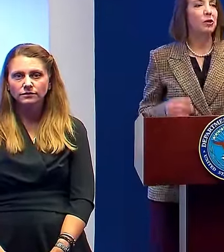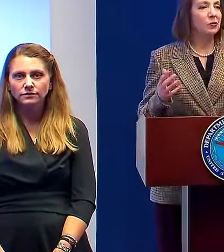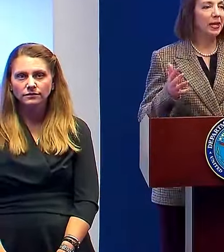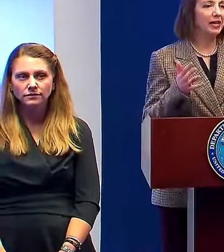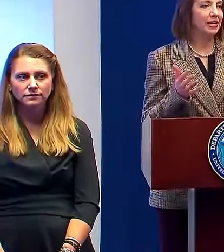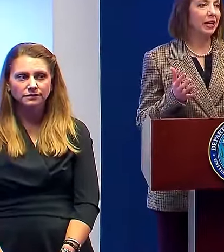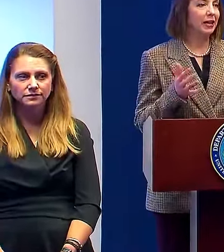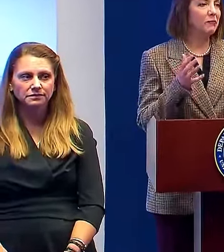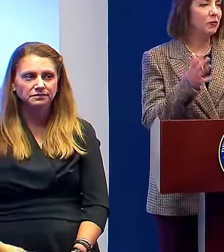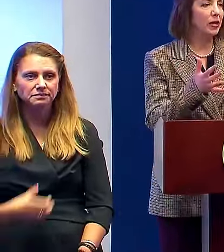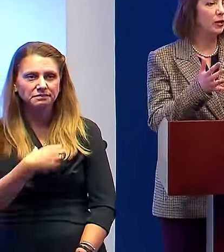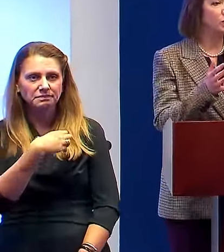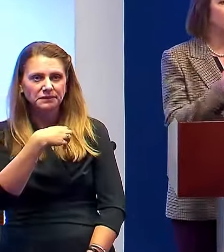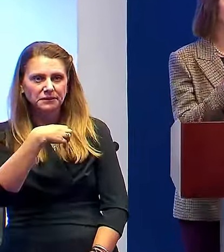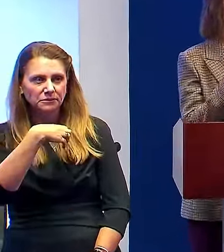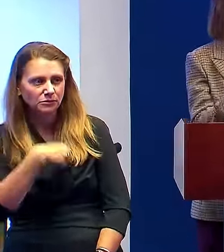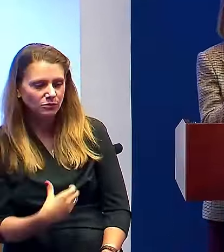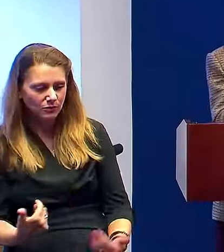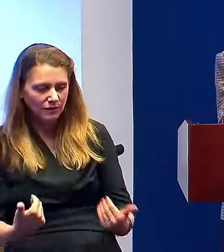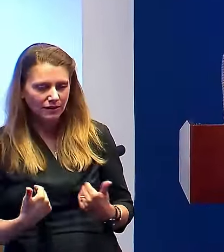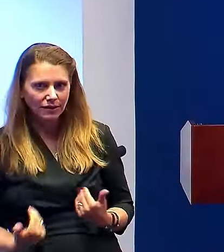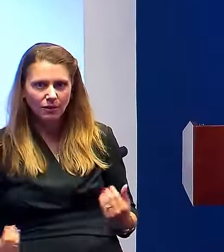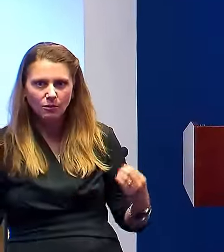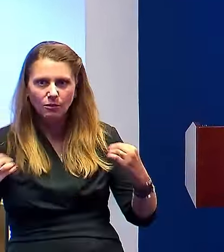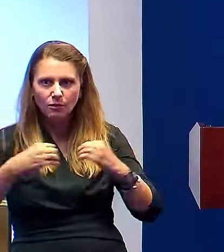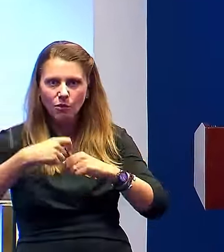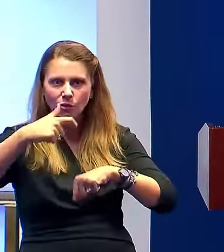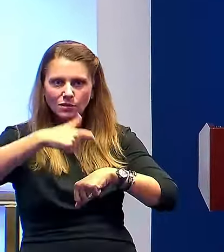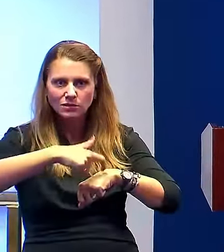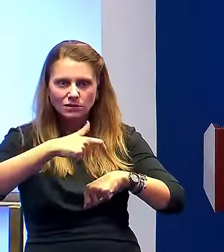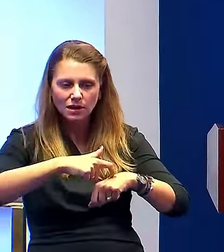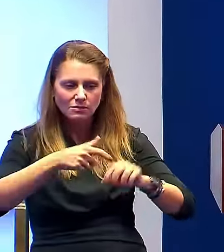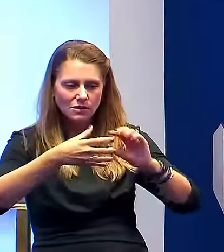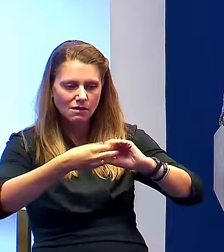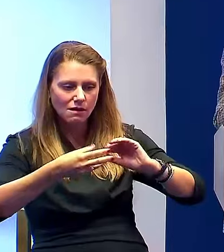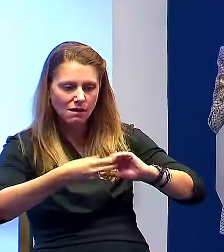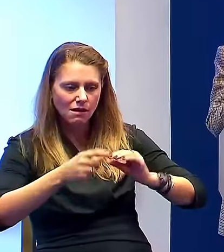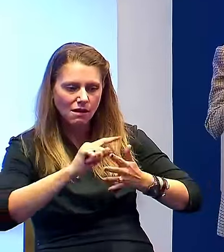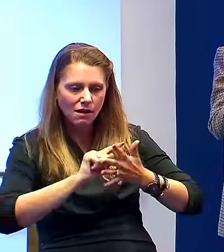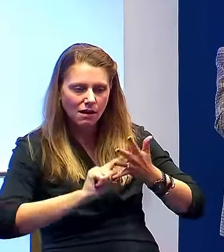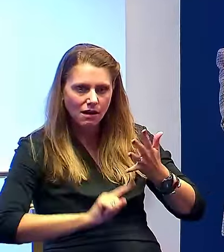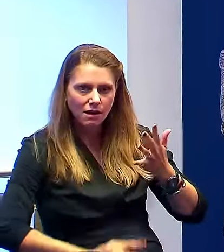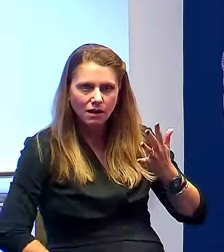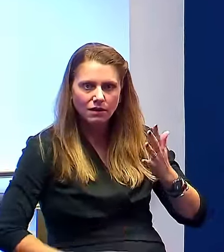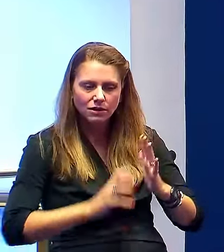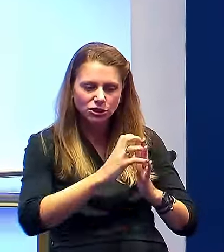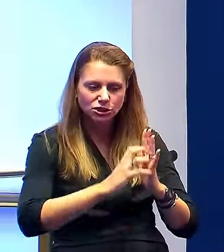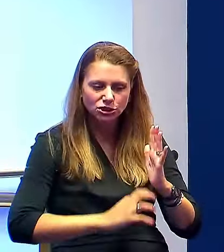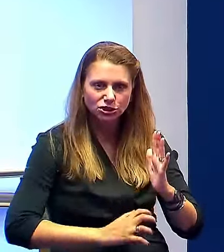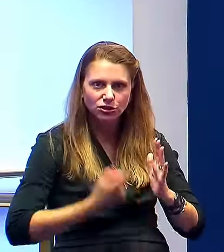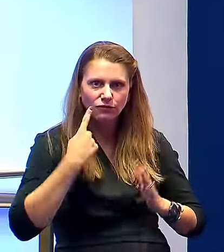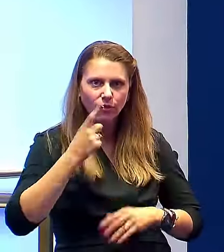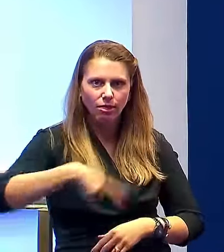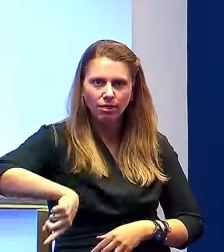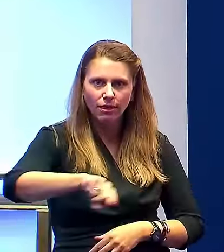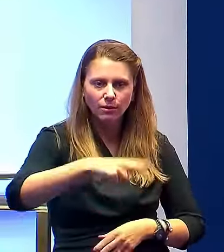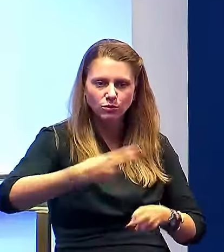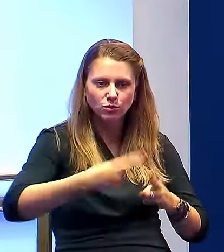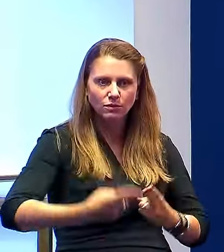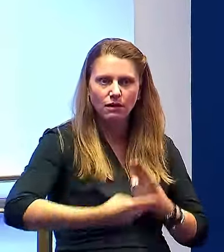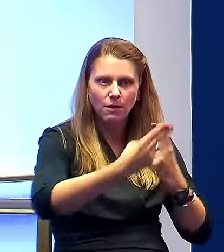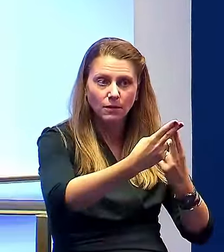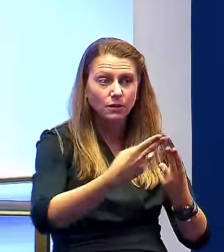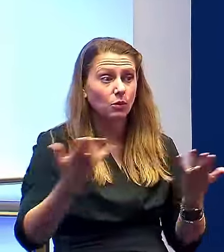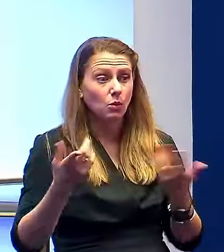All right, I wish we had time that we could read the nominations, because what y'all have done, what you continue to do,